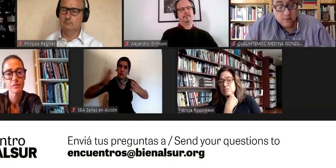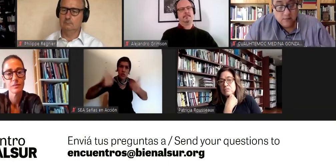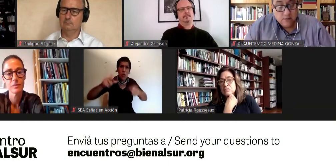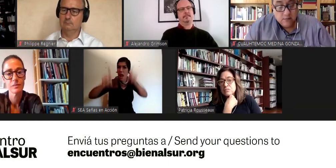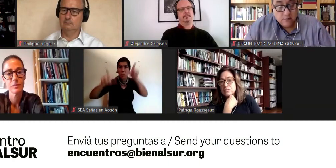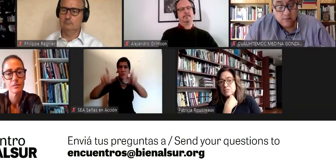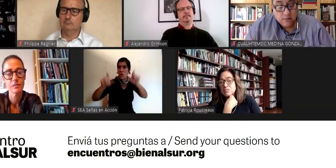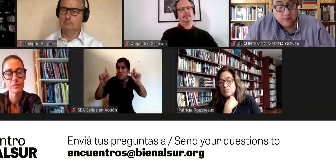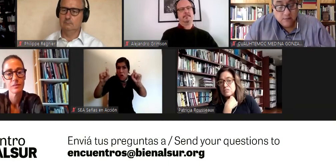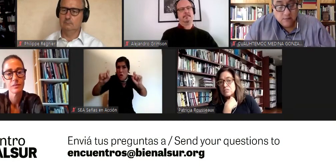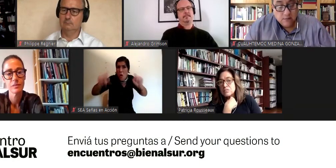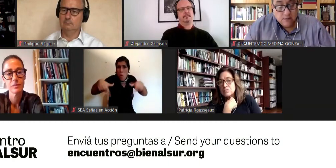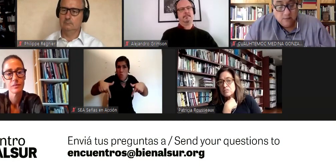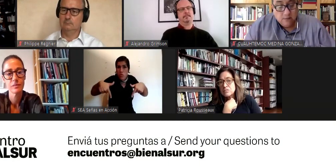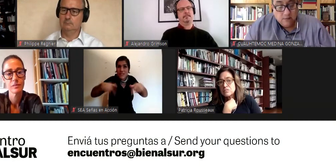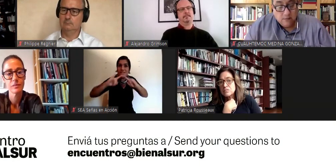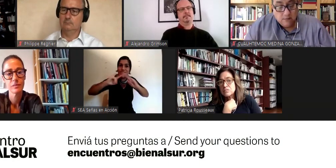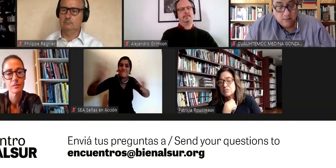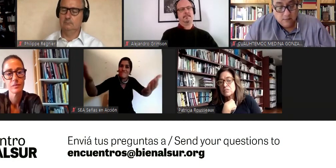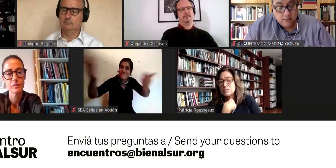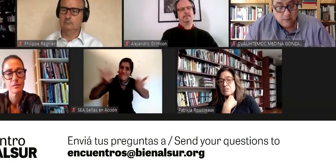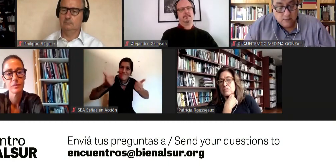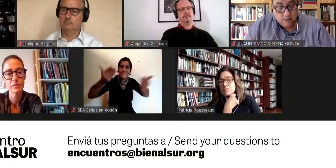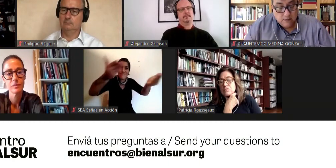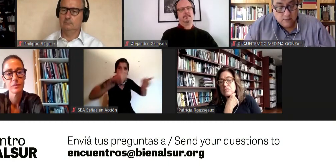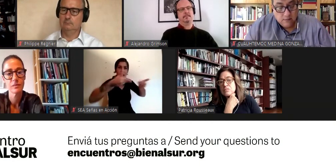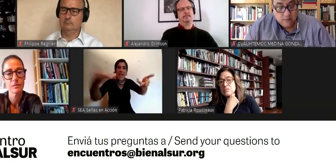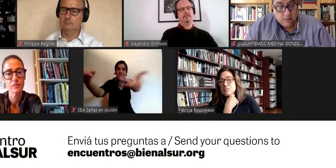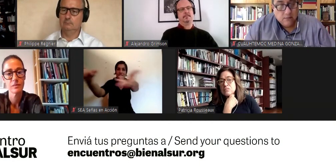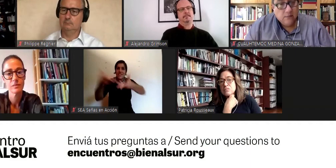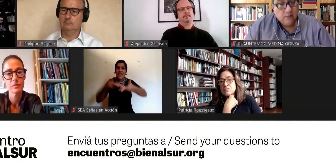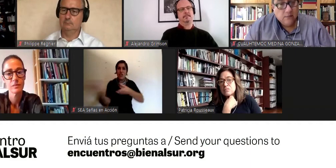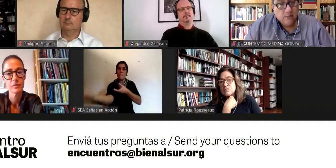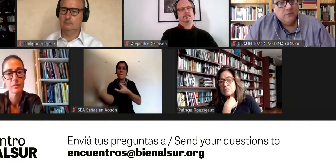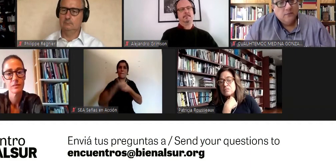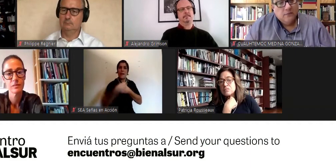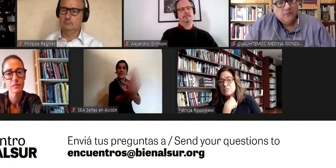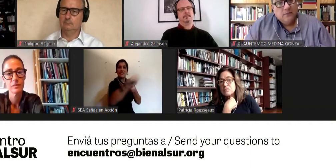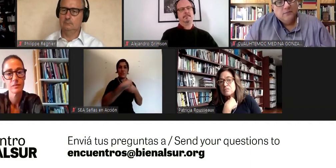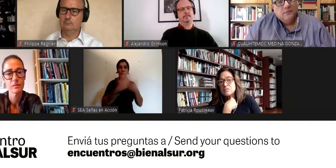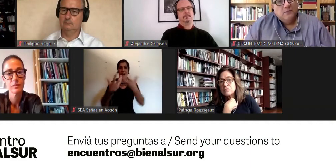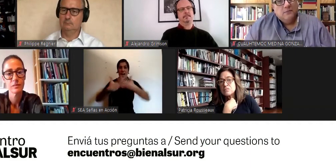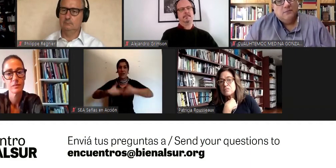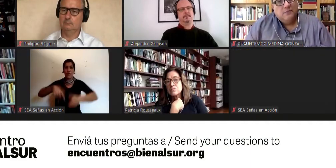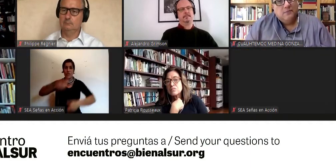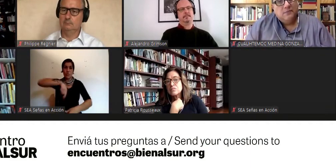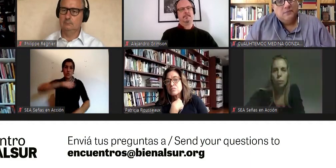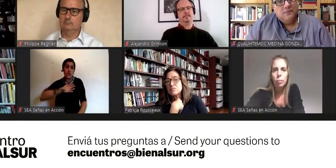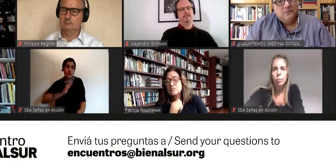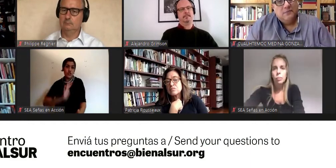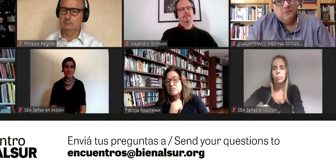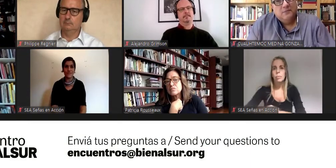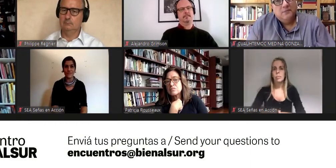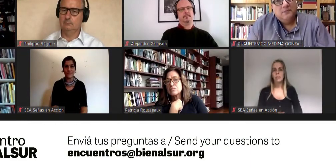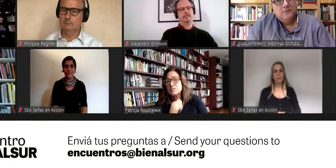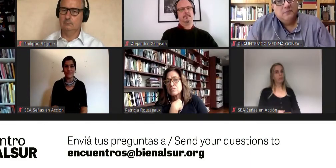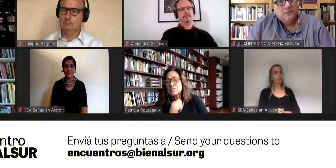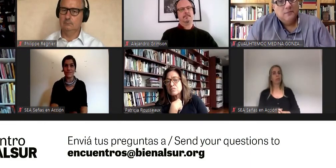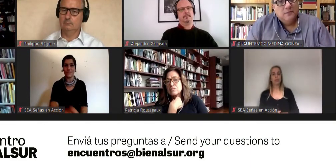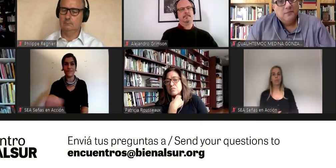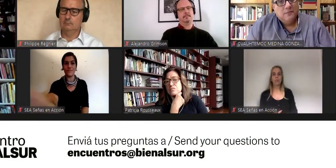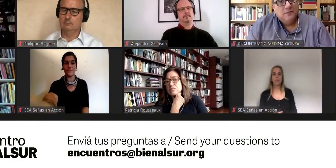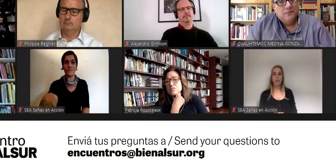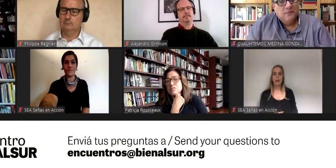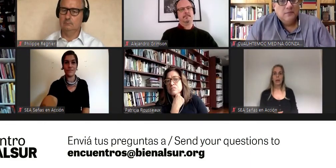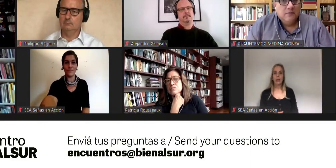mean, to citizens from all walks of life, based on these proposals, based on these invitations.